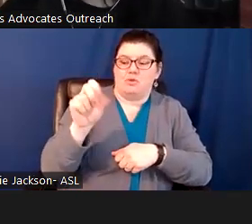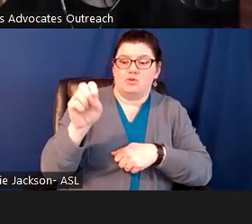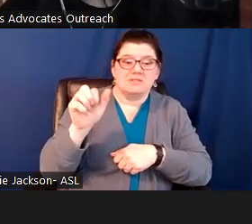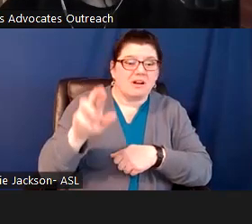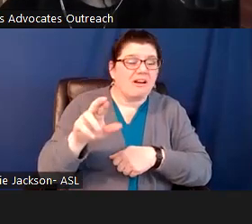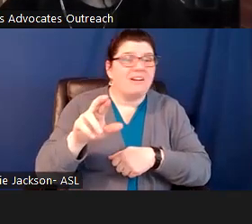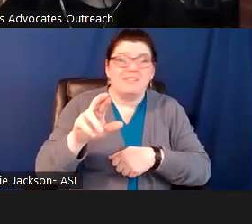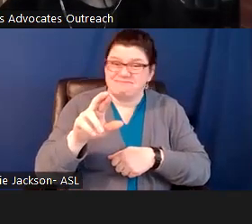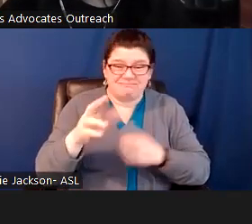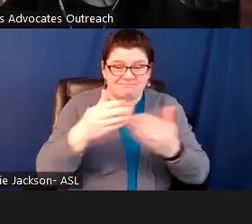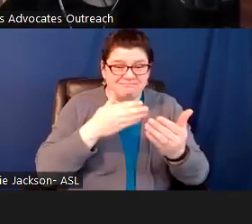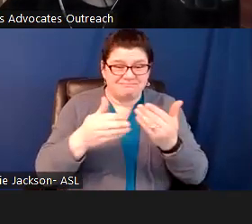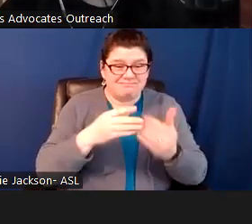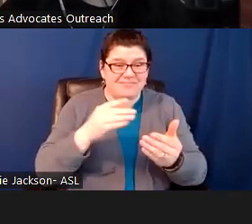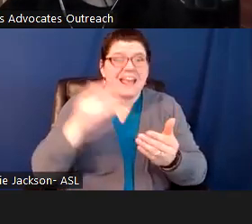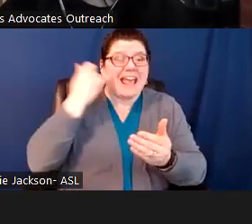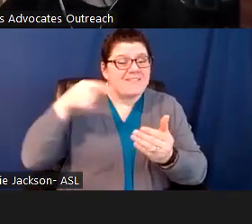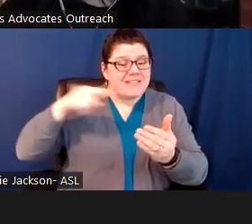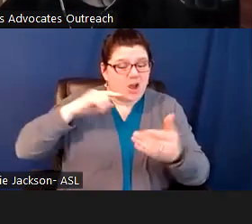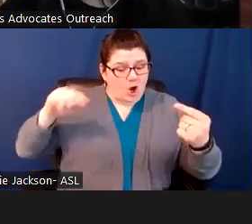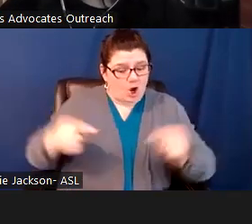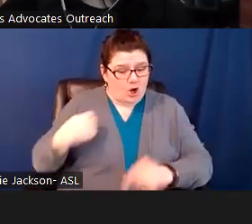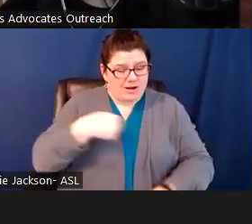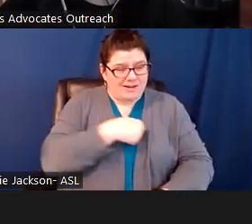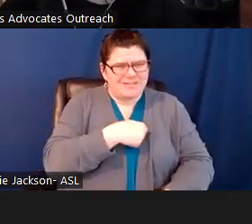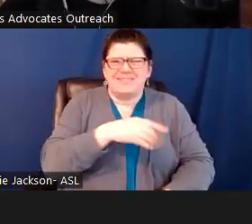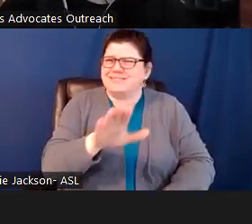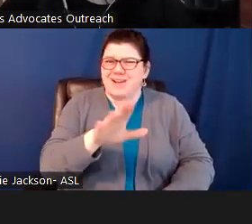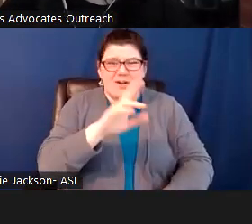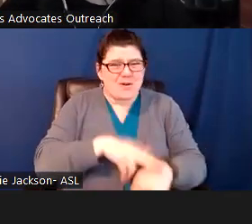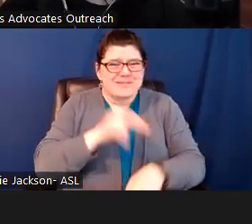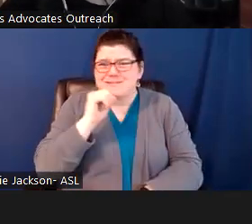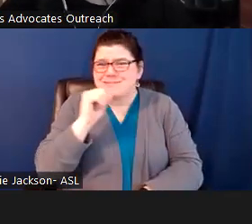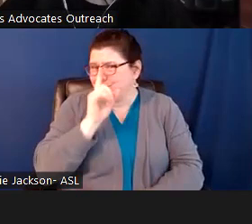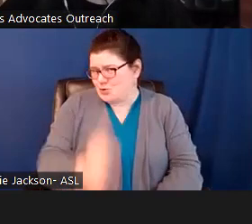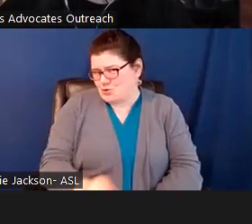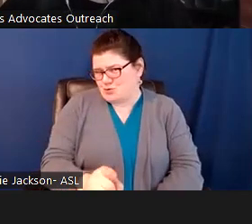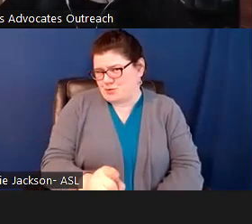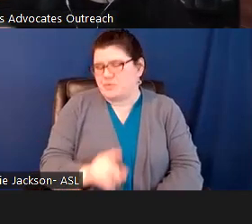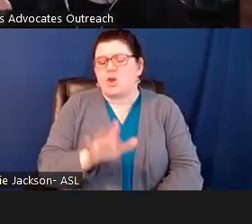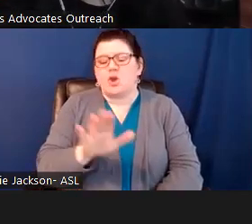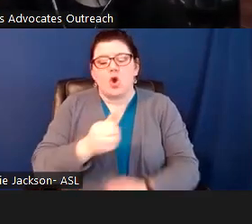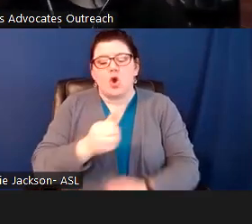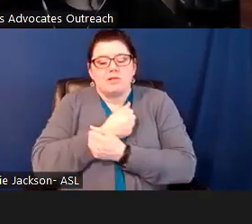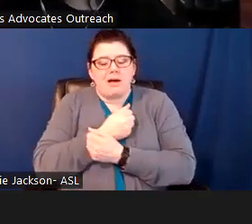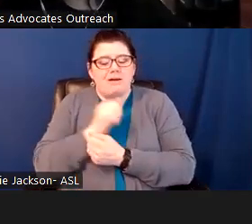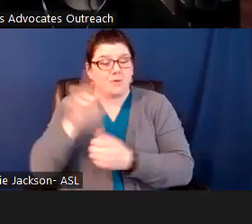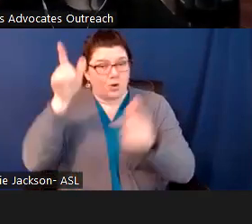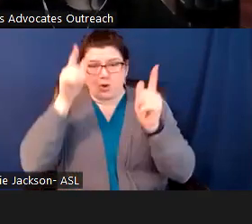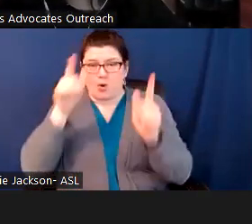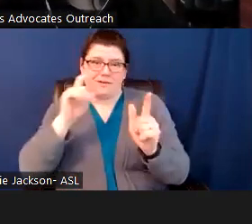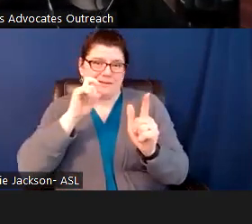we are being abused by them. And this is, of course, not the case. Your love and your loyalty does not